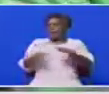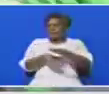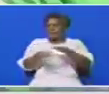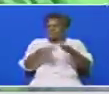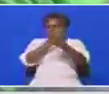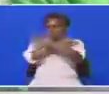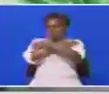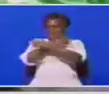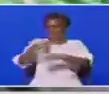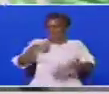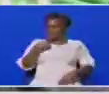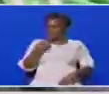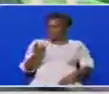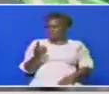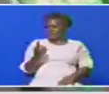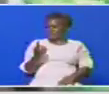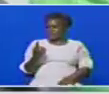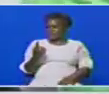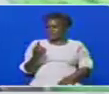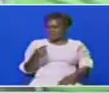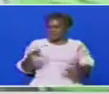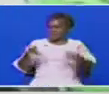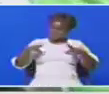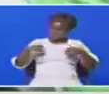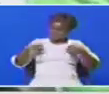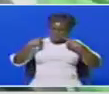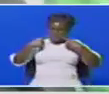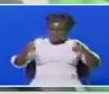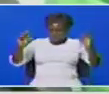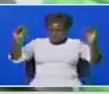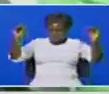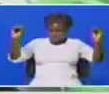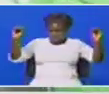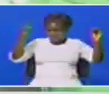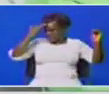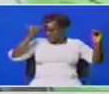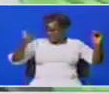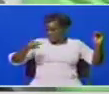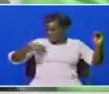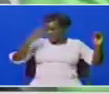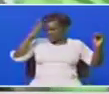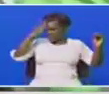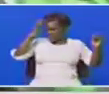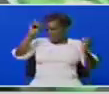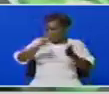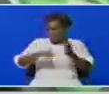colleague has said here, is that we are not accepting the results, because you know what happened on the